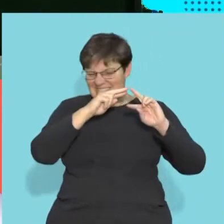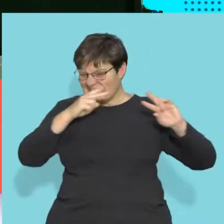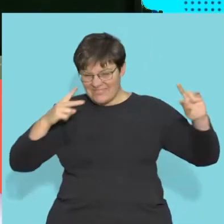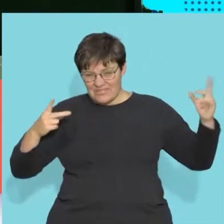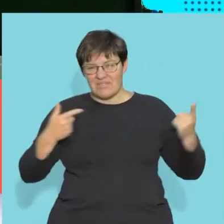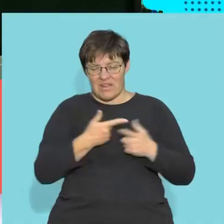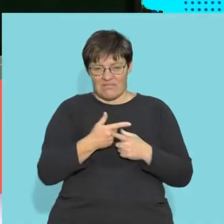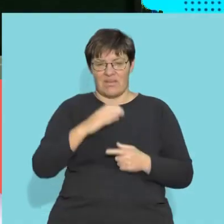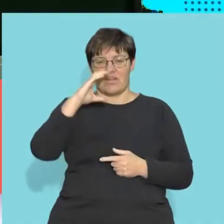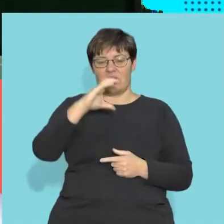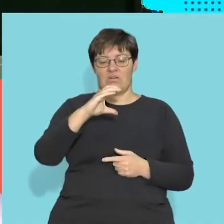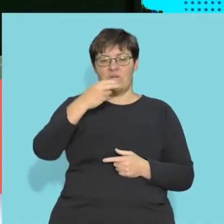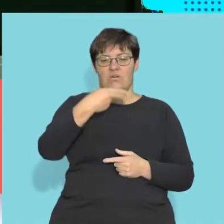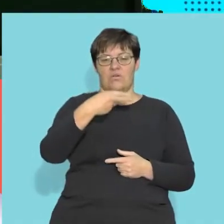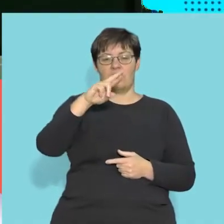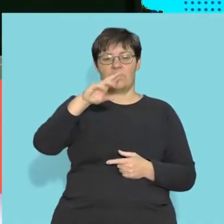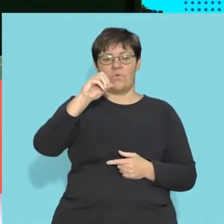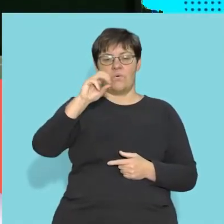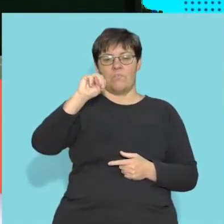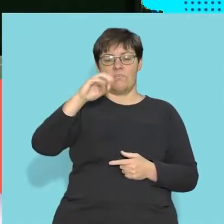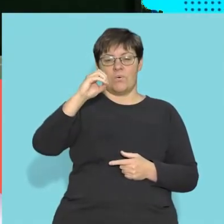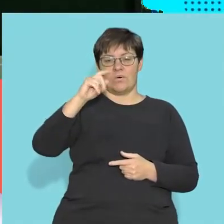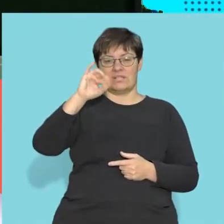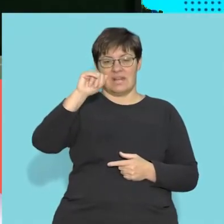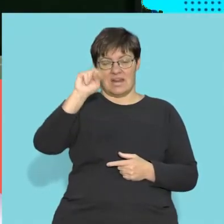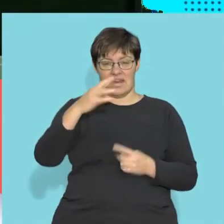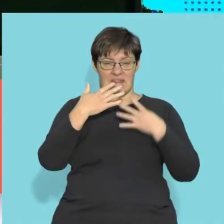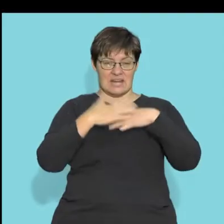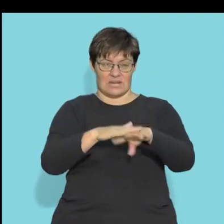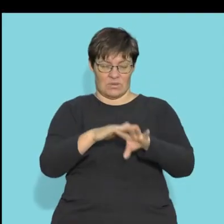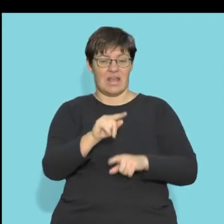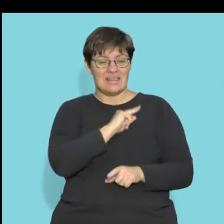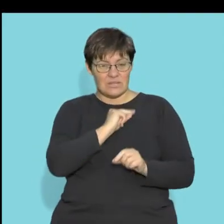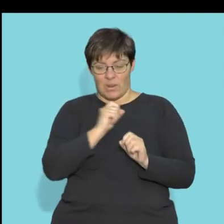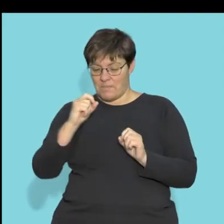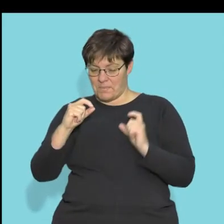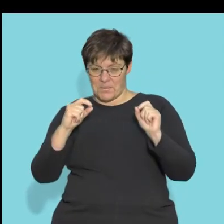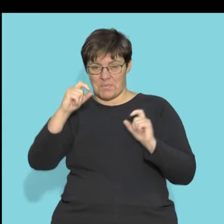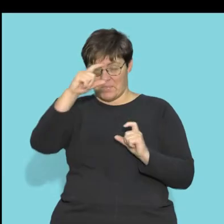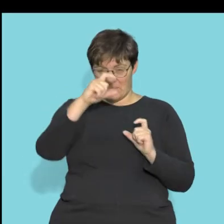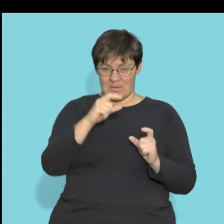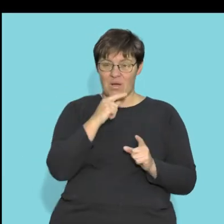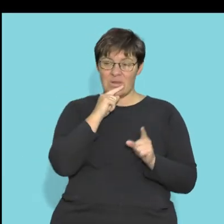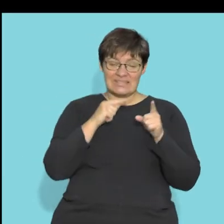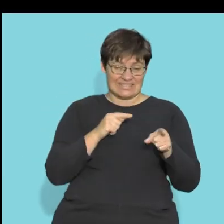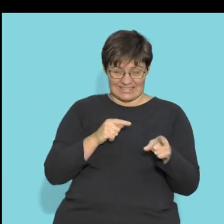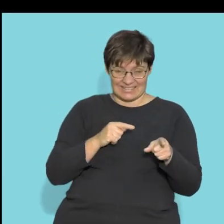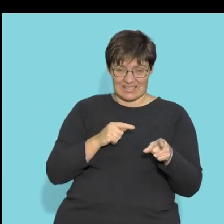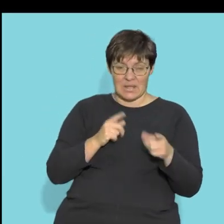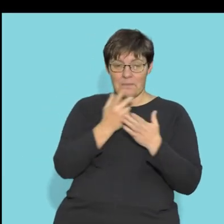the chromatin network. And that is why we have pores, because this little guy has to